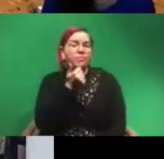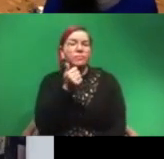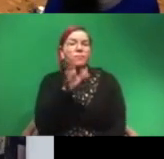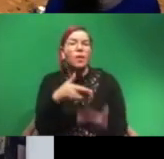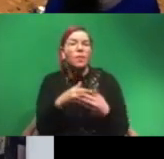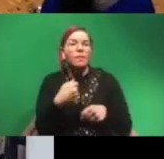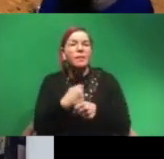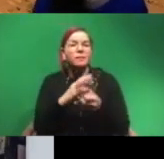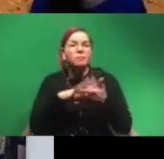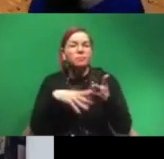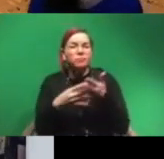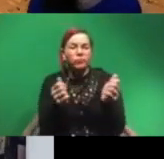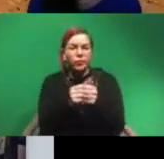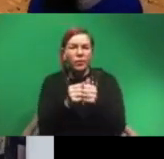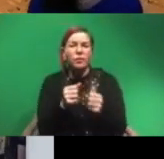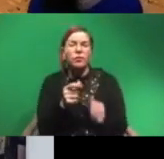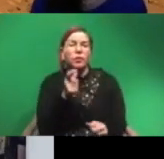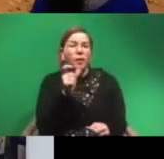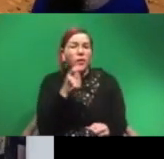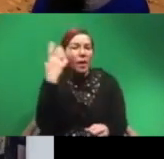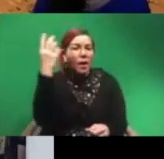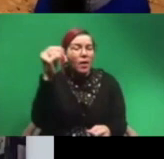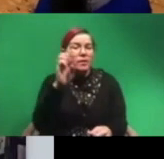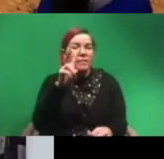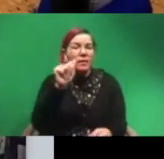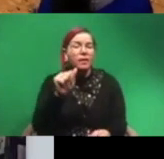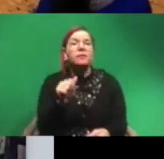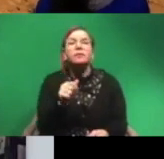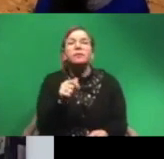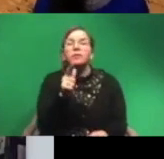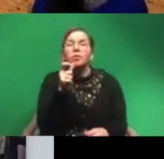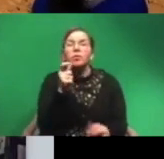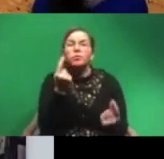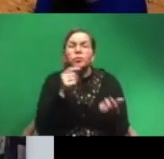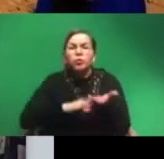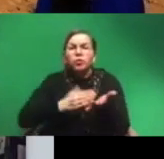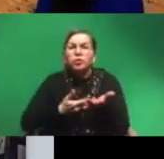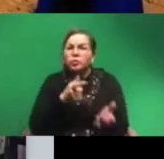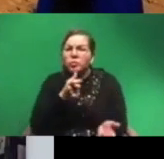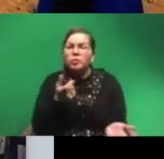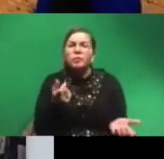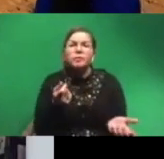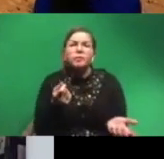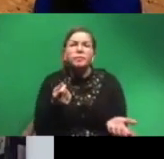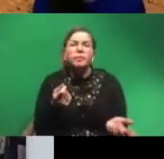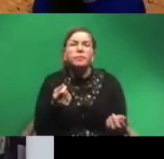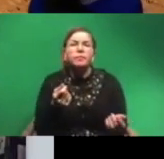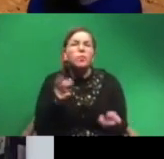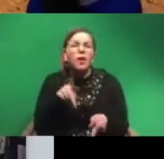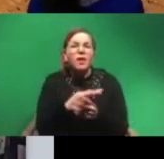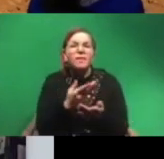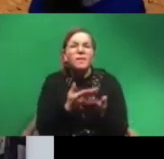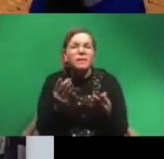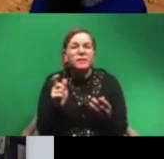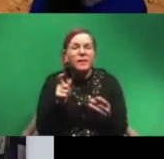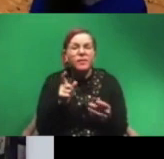a schedule together. So who needed to go out on EVA, who was going to be doing the cooking, what sort of things did we need to do